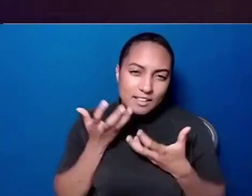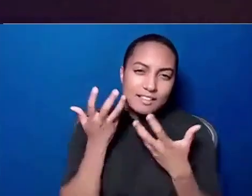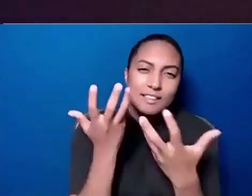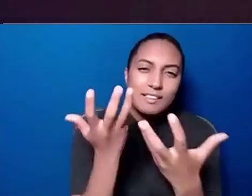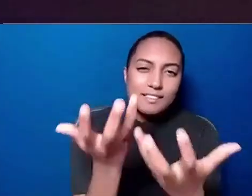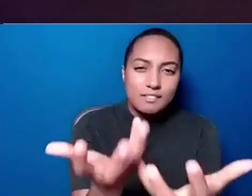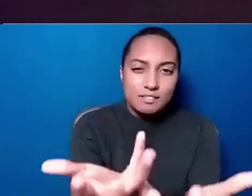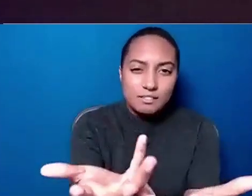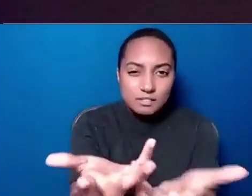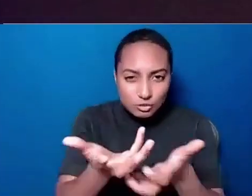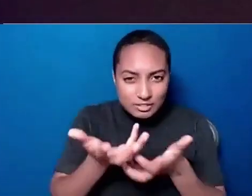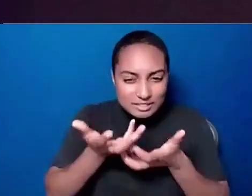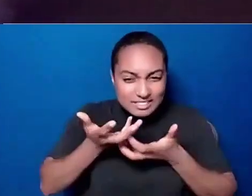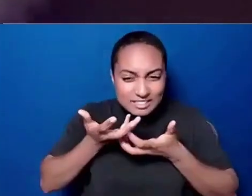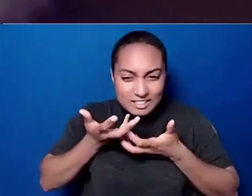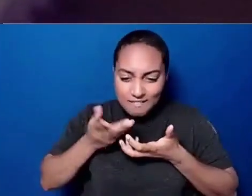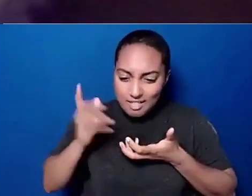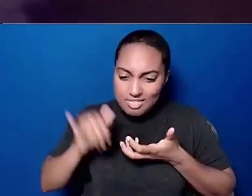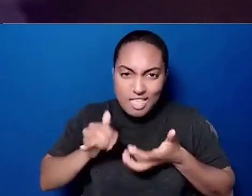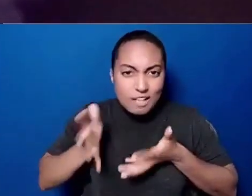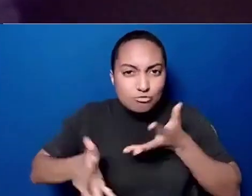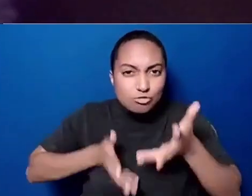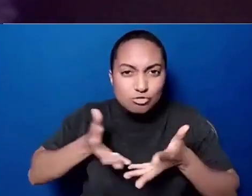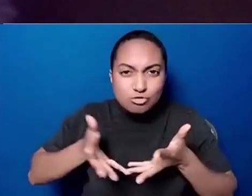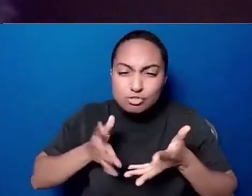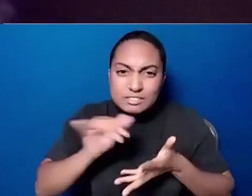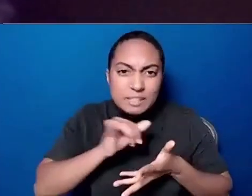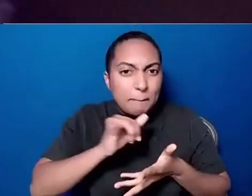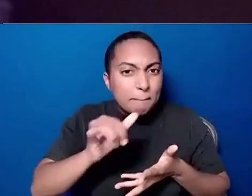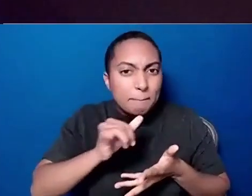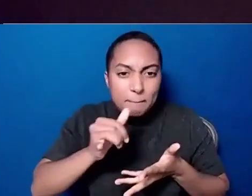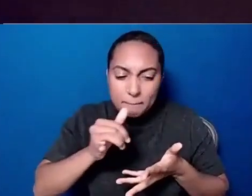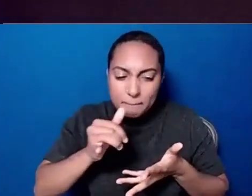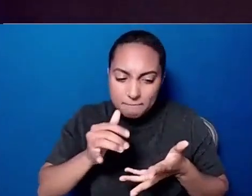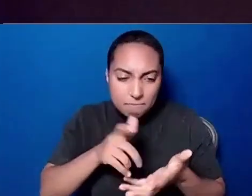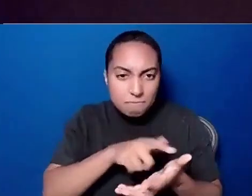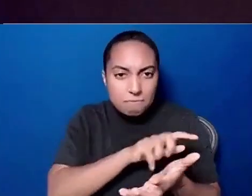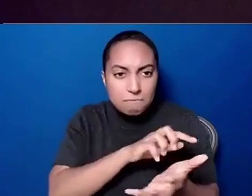receiving. Moving it,